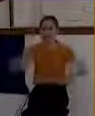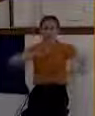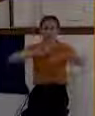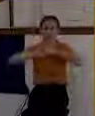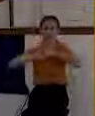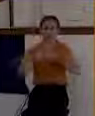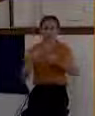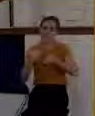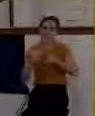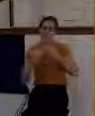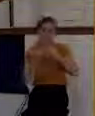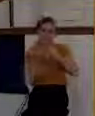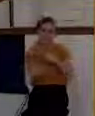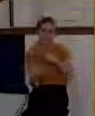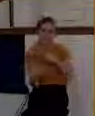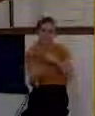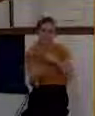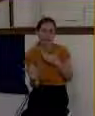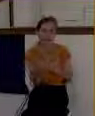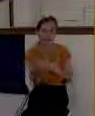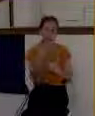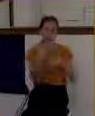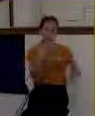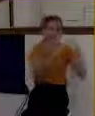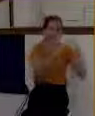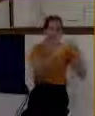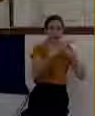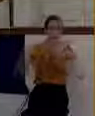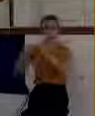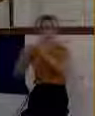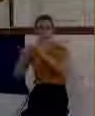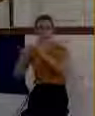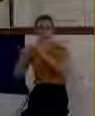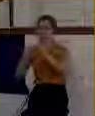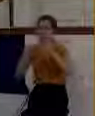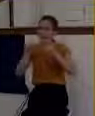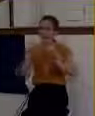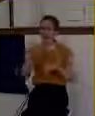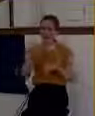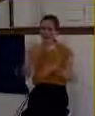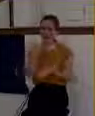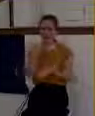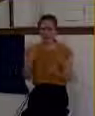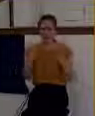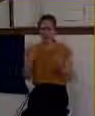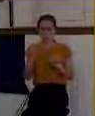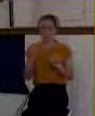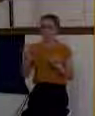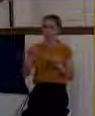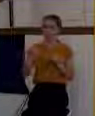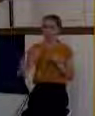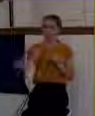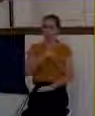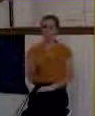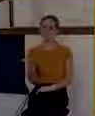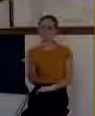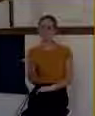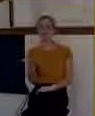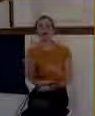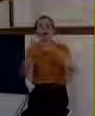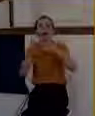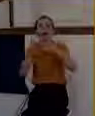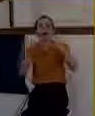see themselves in this story. Here's how one commentator summarize this living parable.